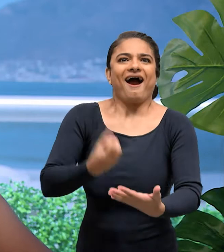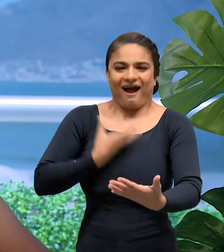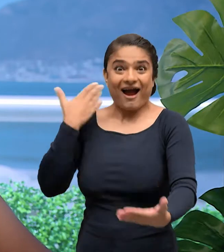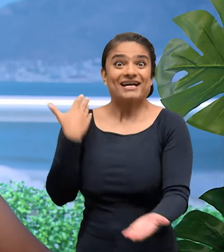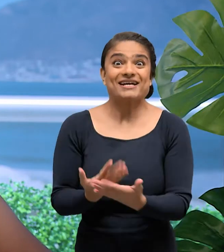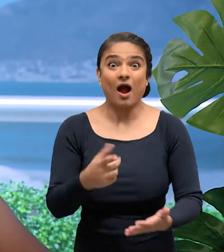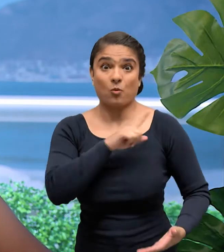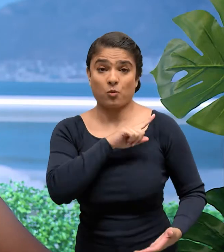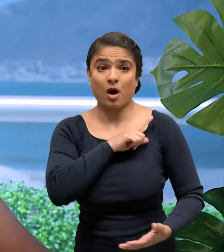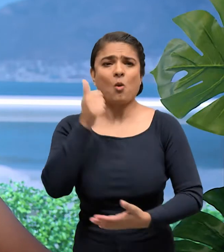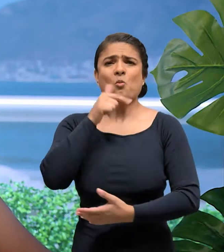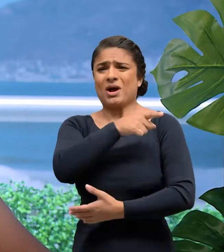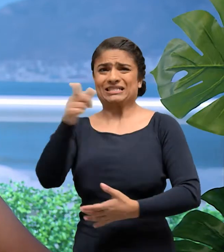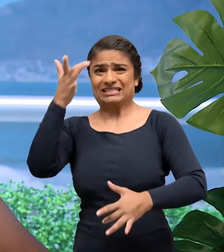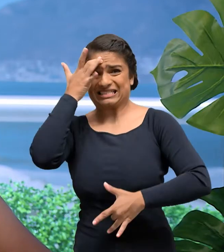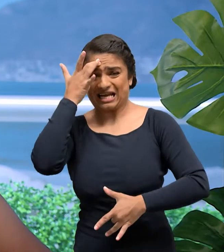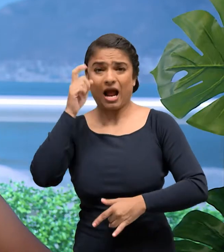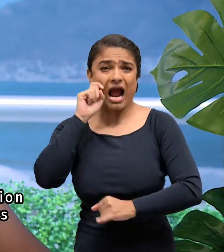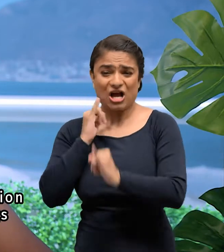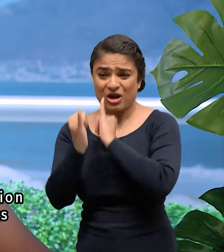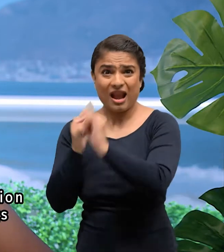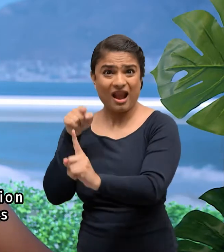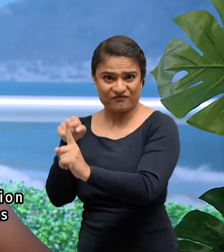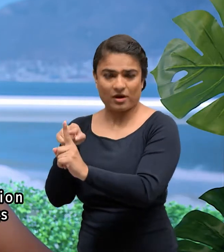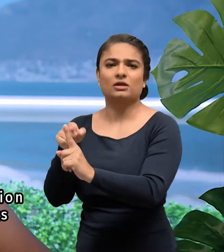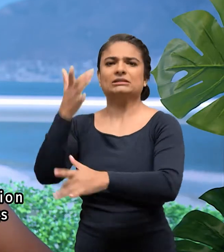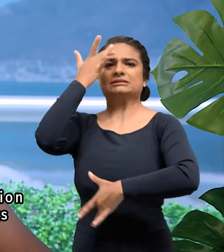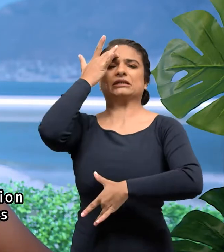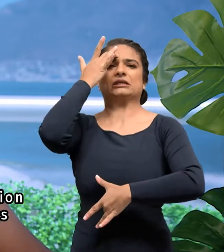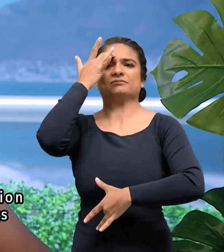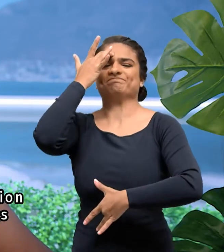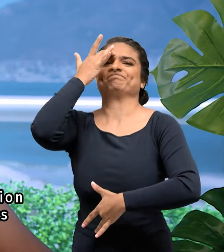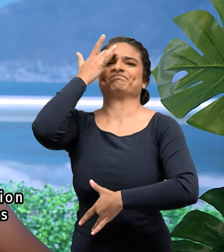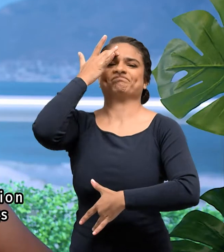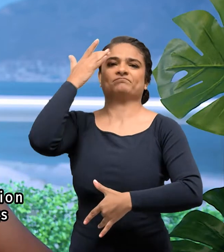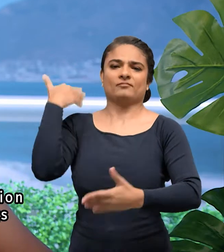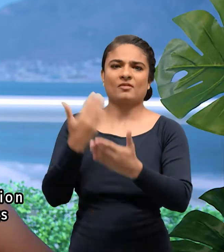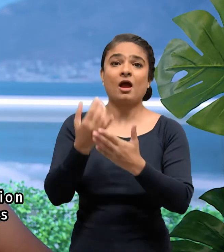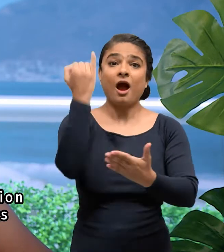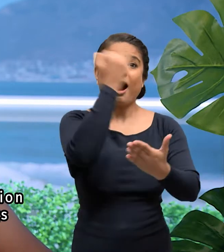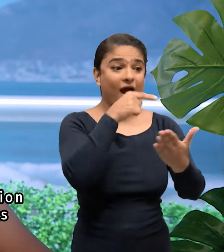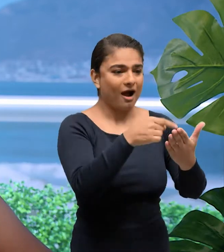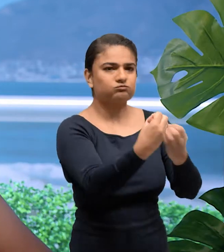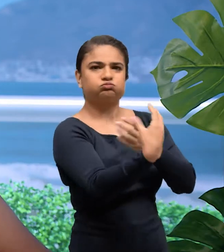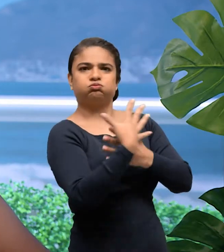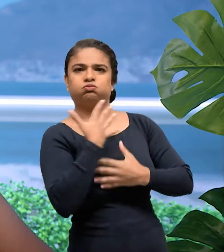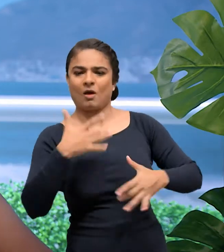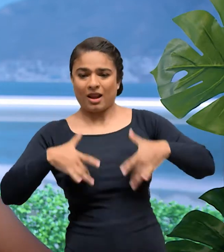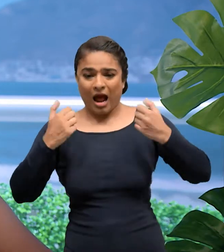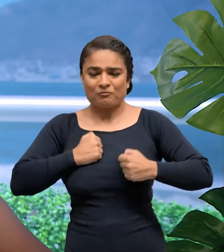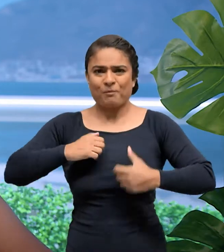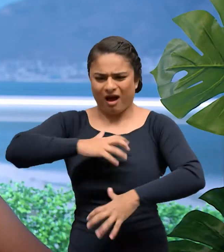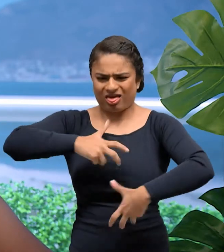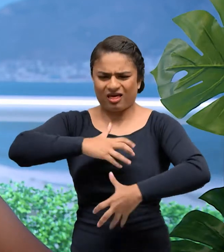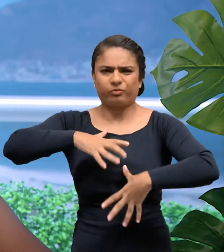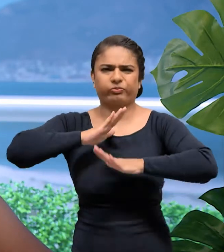I became ill at the age of 19, it was art and learning the power of my imagination that helped me to shift those feelings to something more